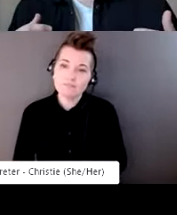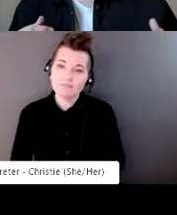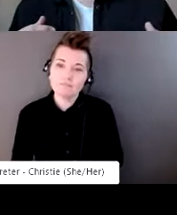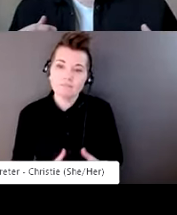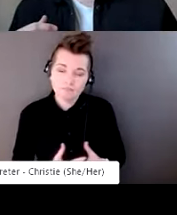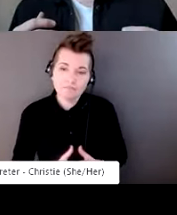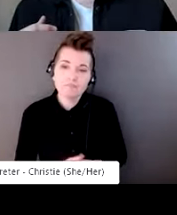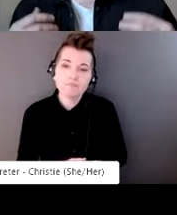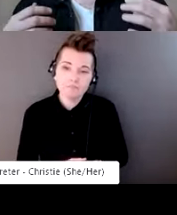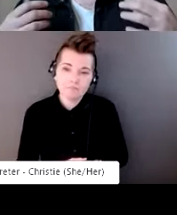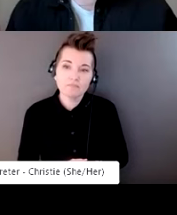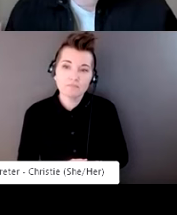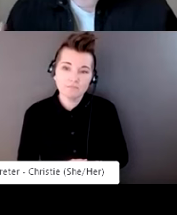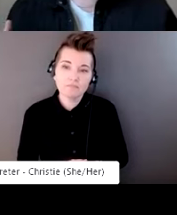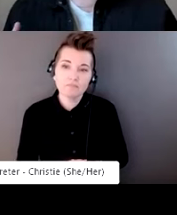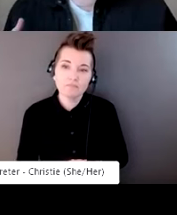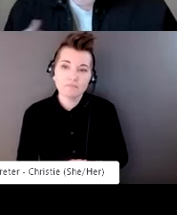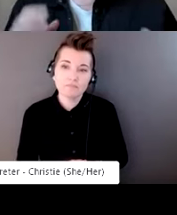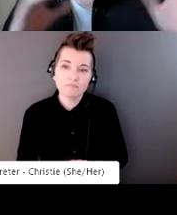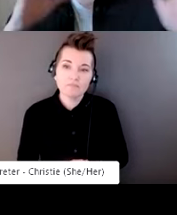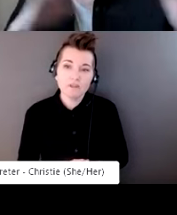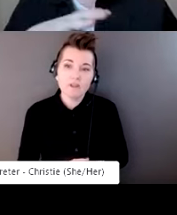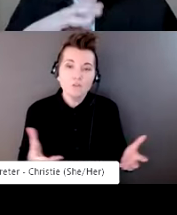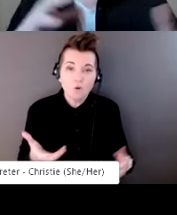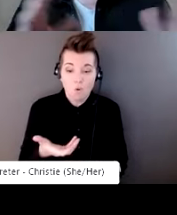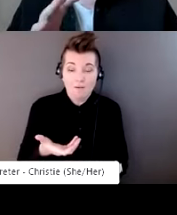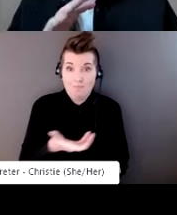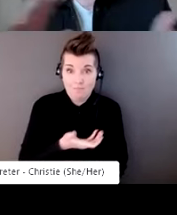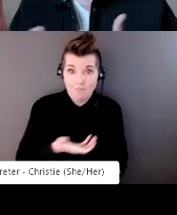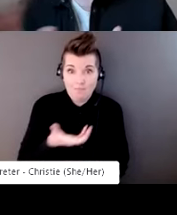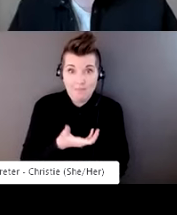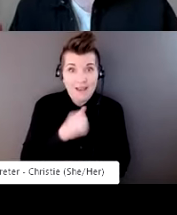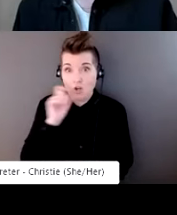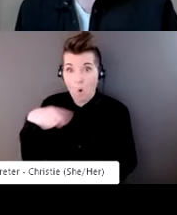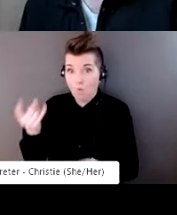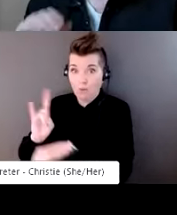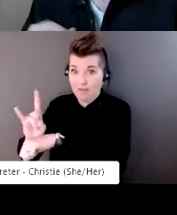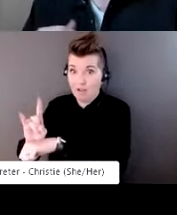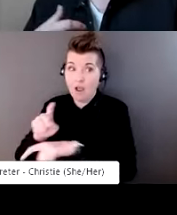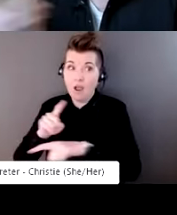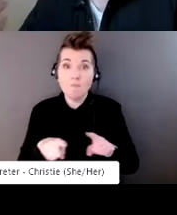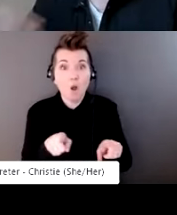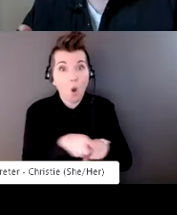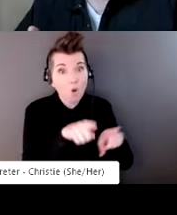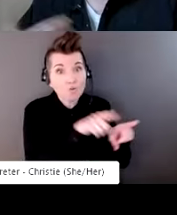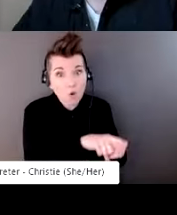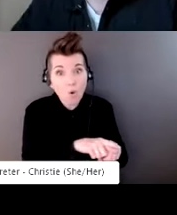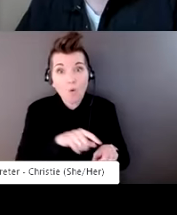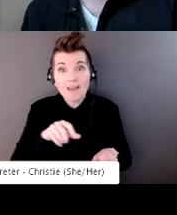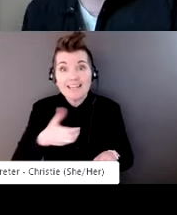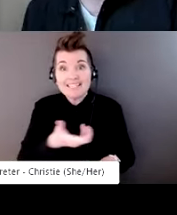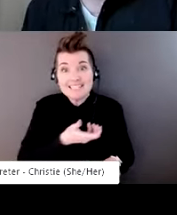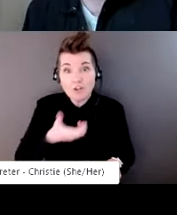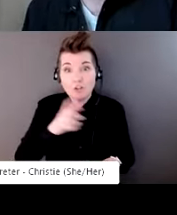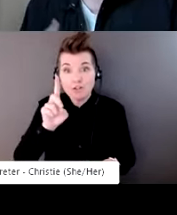that's transmitted just over mobile data, so like not using Wi-Fi, but like cellular data, that's another excellent sort of encrypted